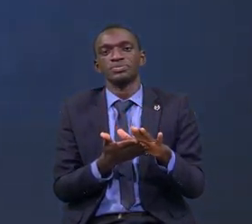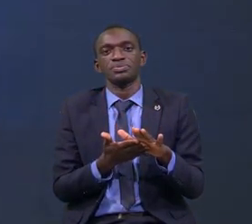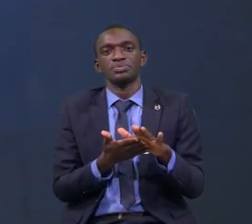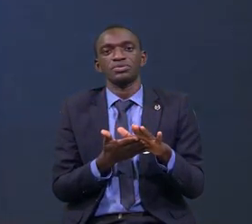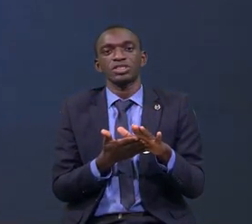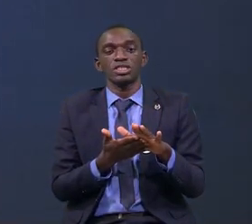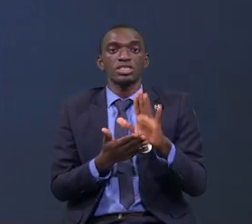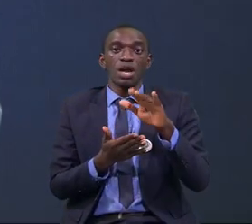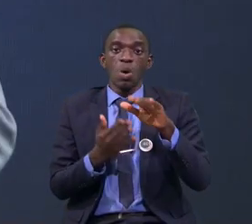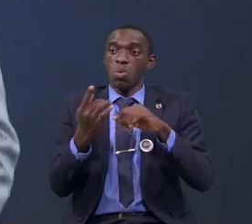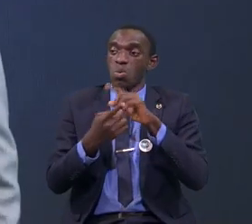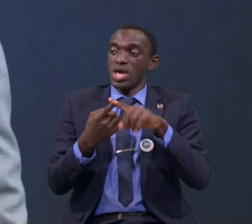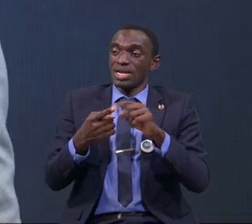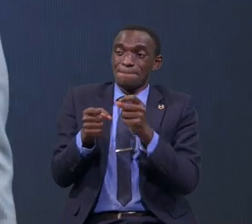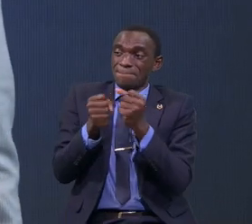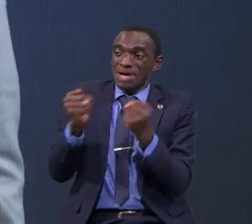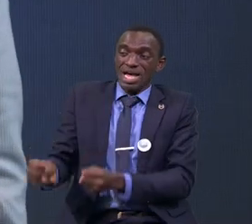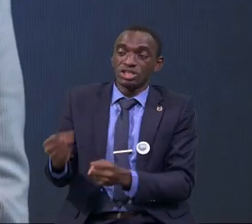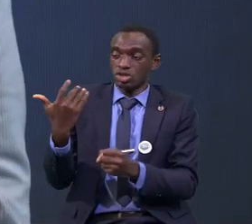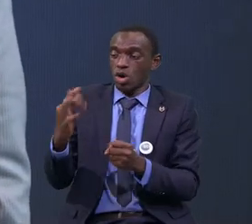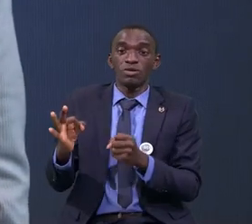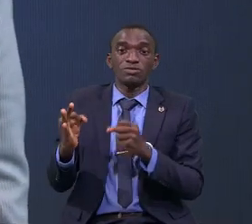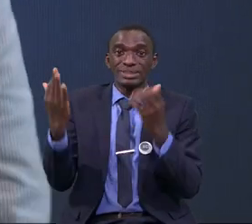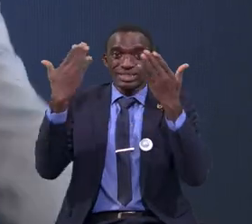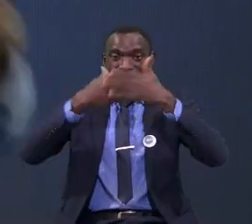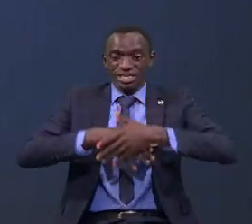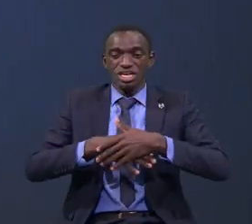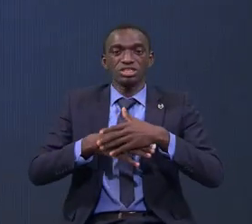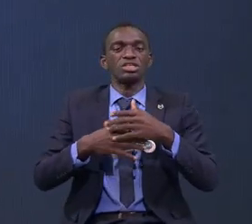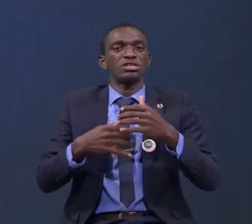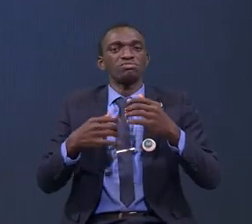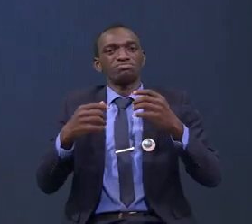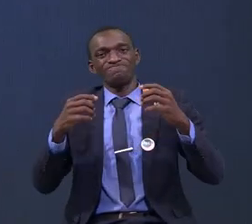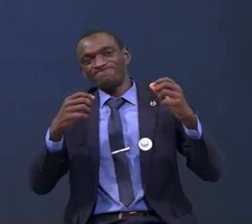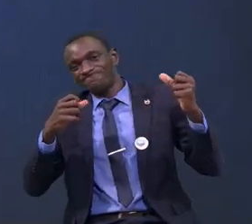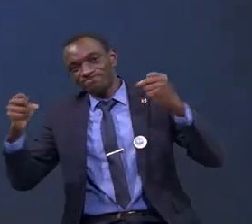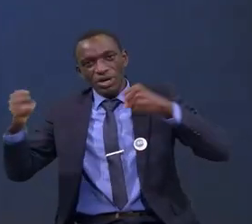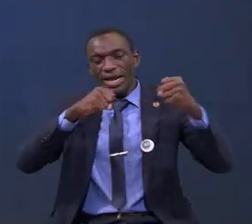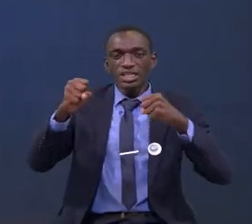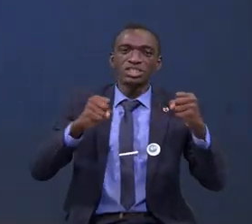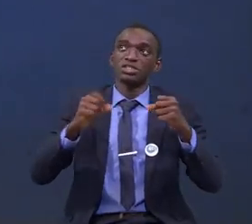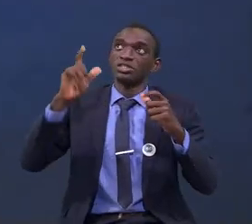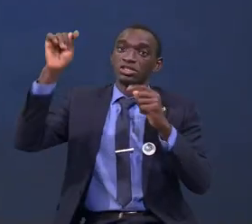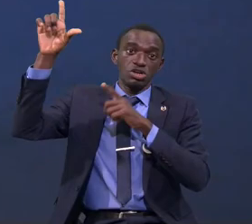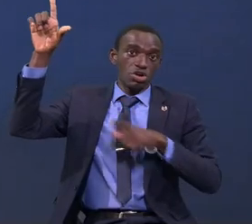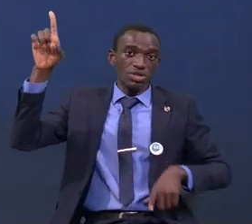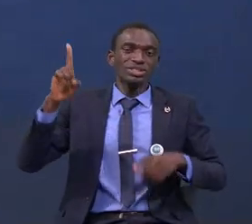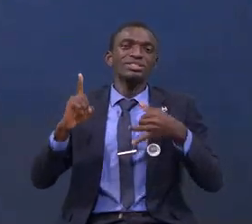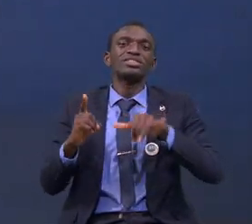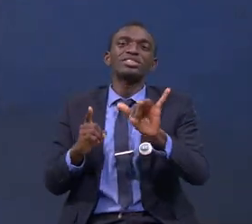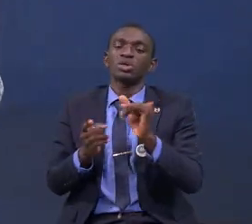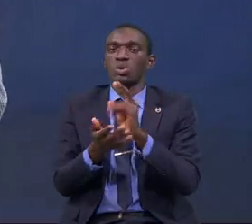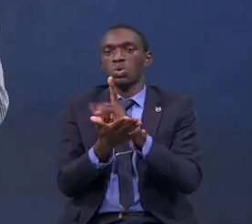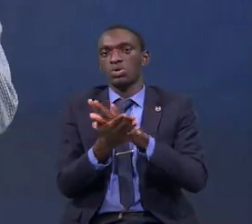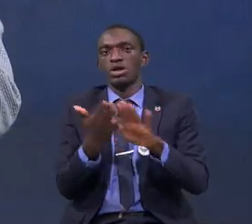When the powers of darkness, when they rage, the Lord is still holy. When you